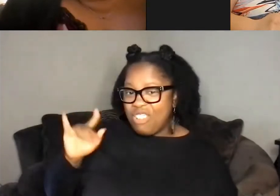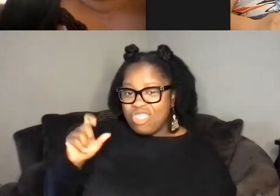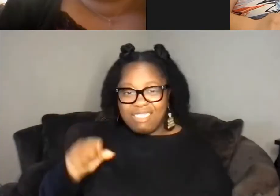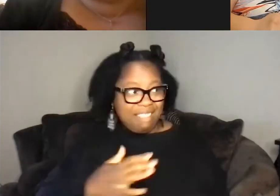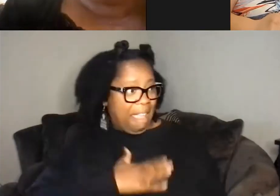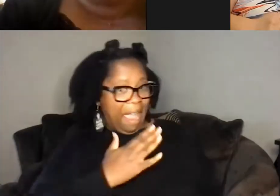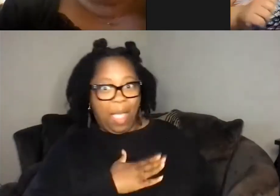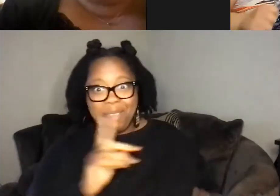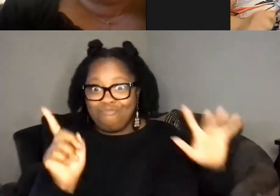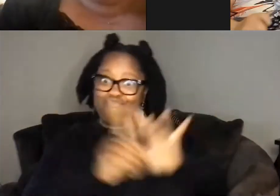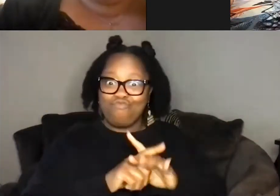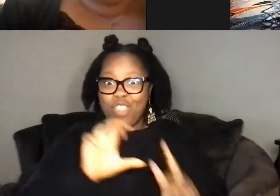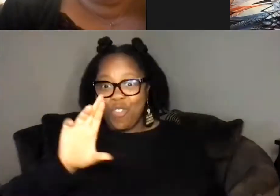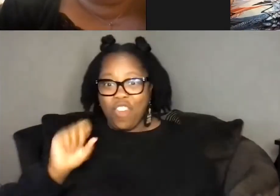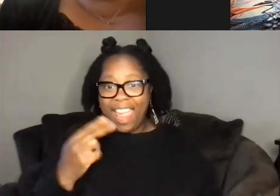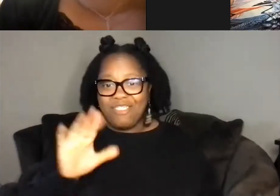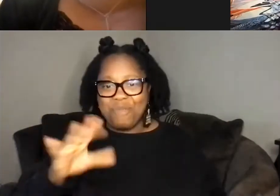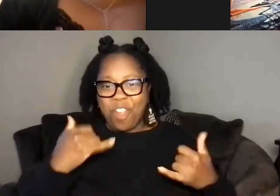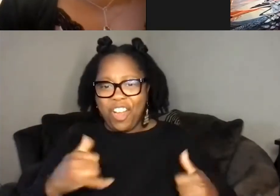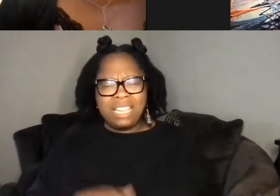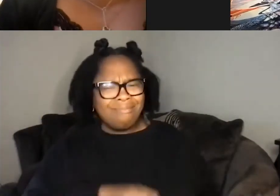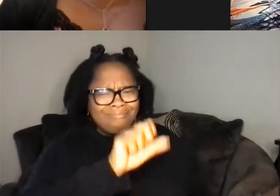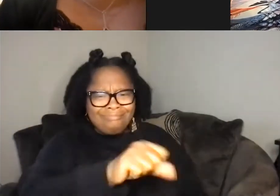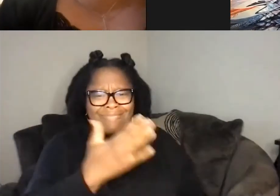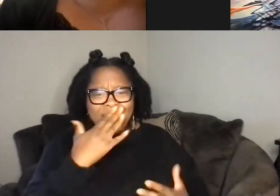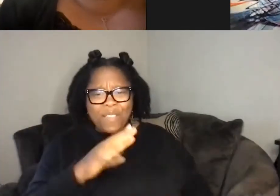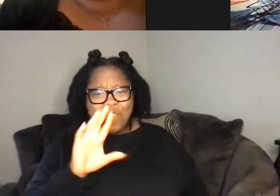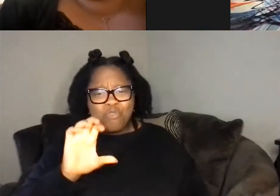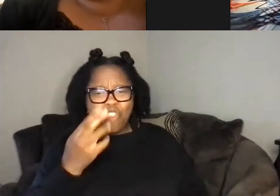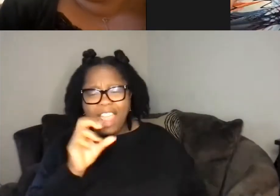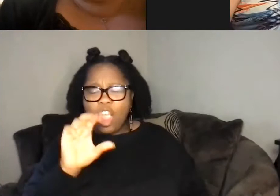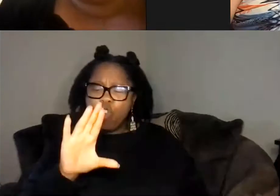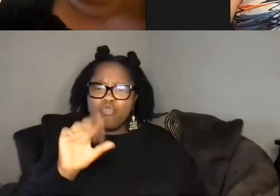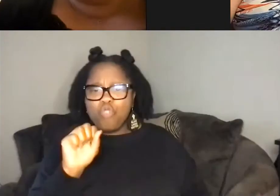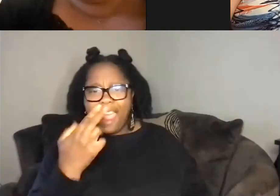party. Yes, thank you for crashing the party. We always love to see you.